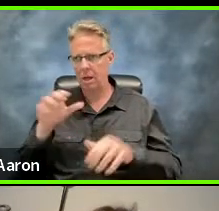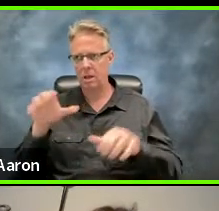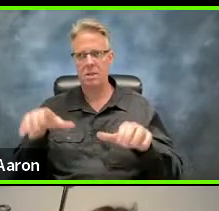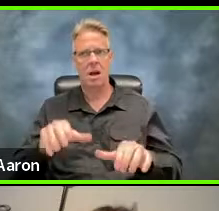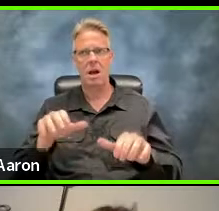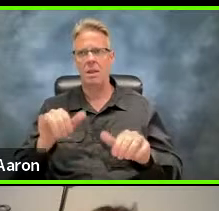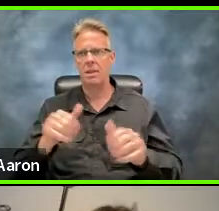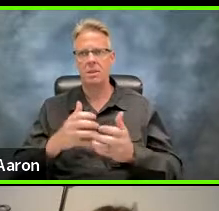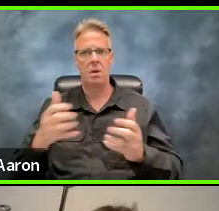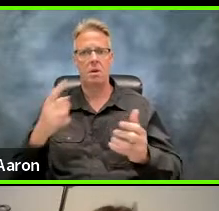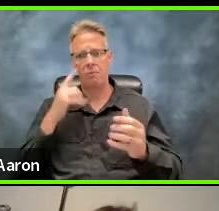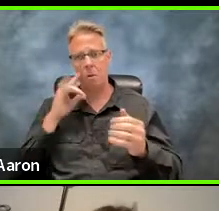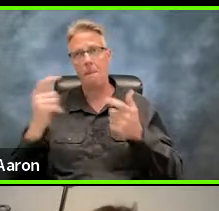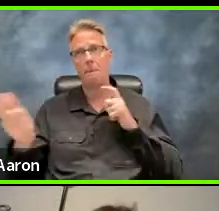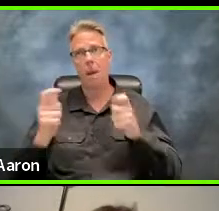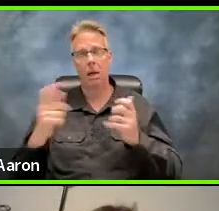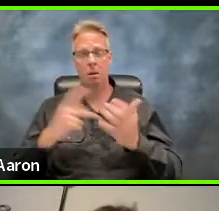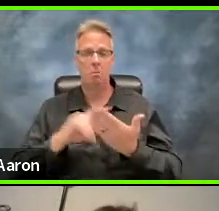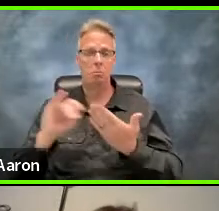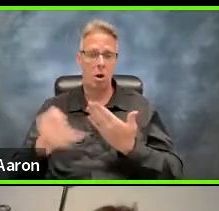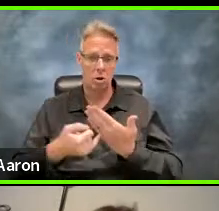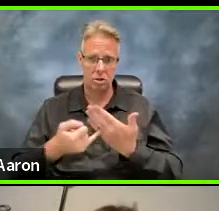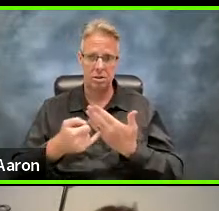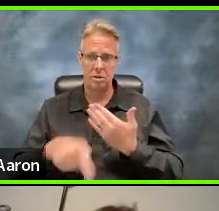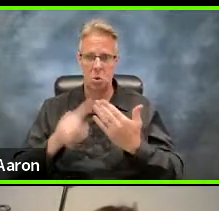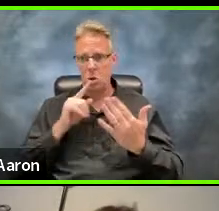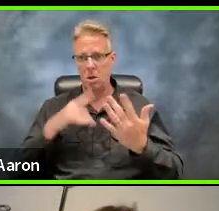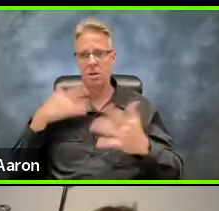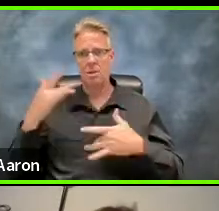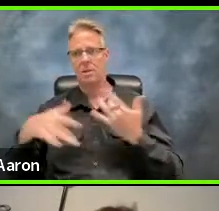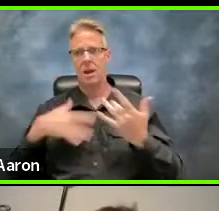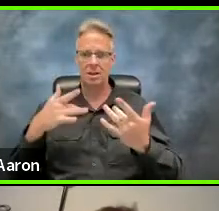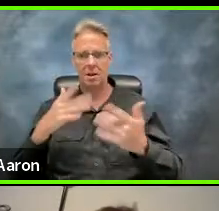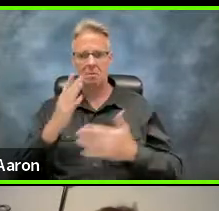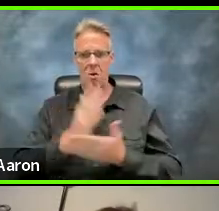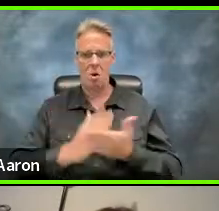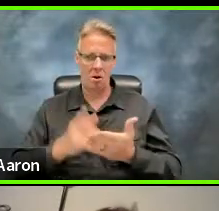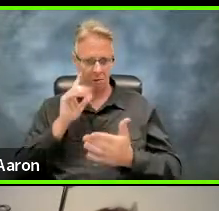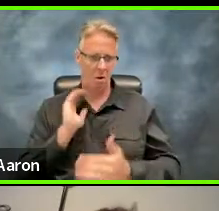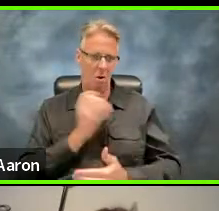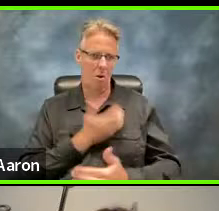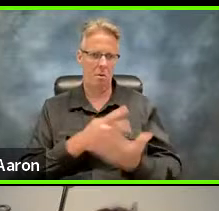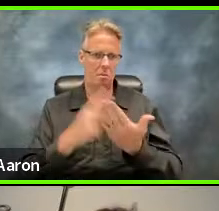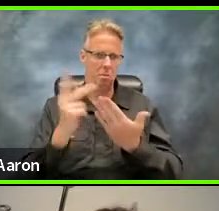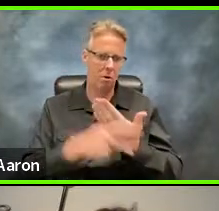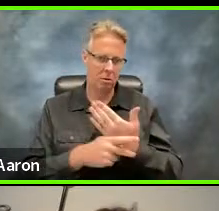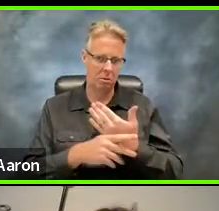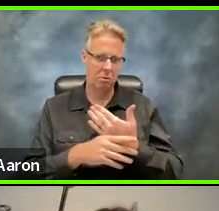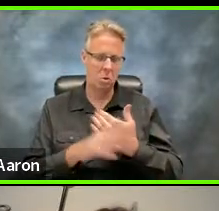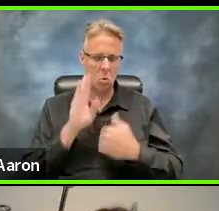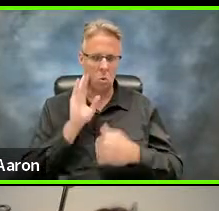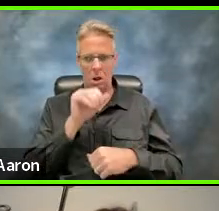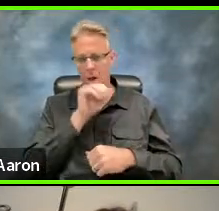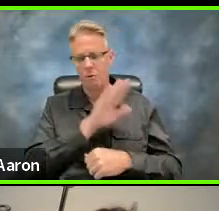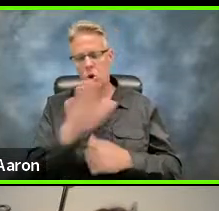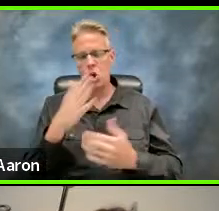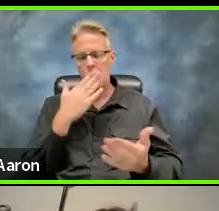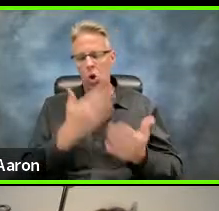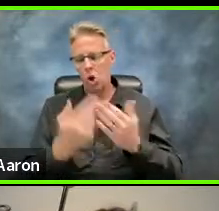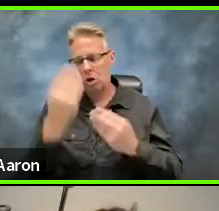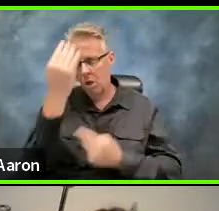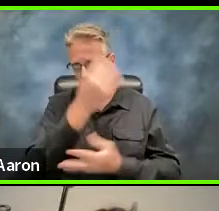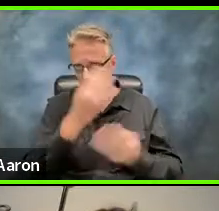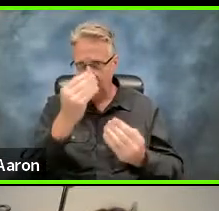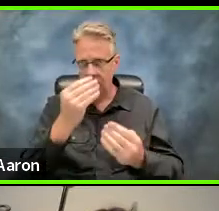on a mega project. So this is a real exciting element for the program. And we would love your good thoughts and recommendations as